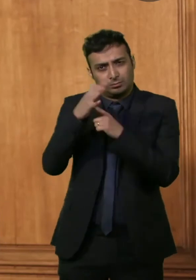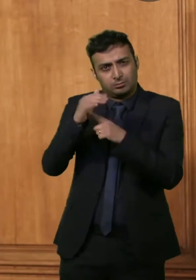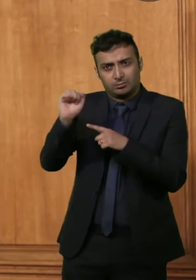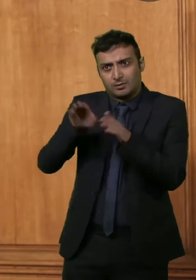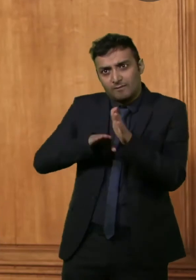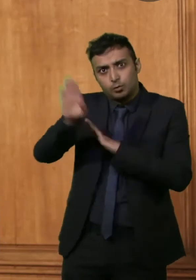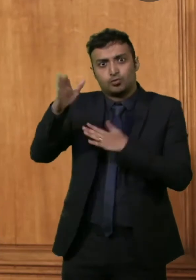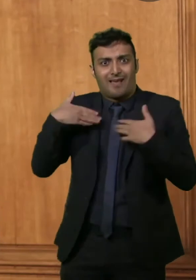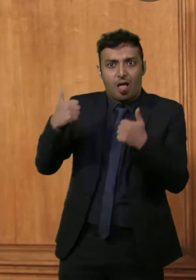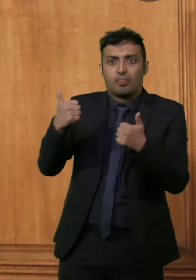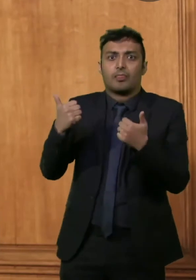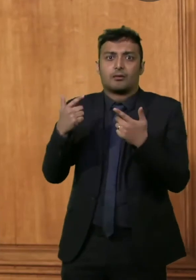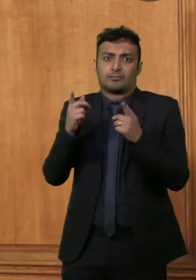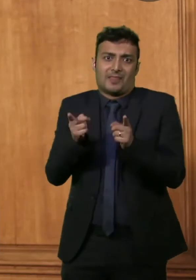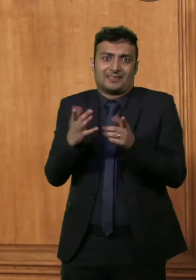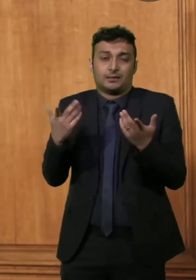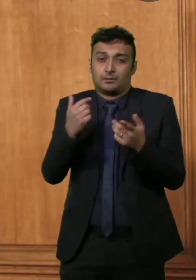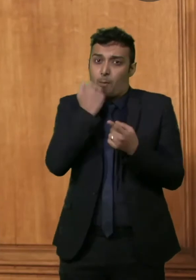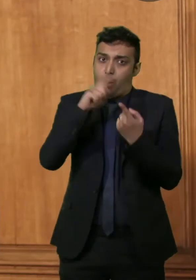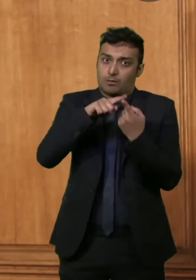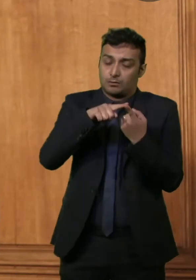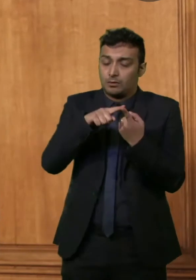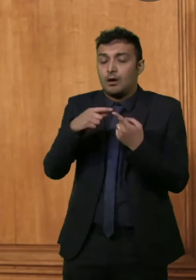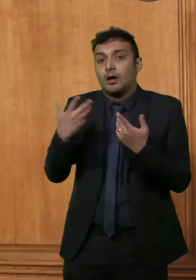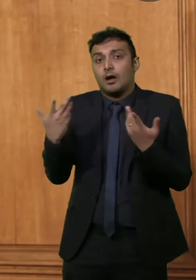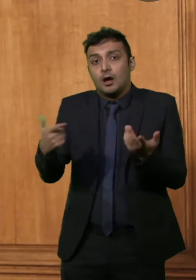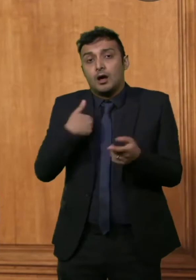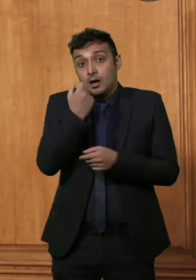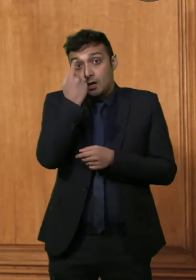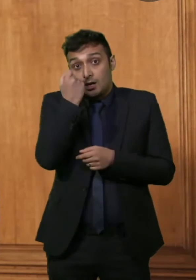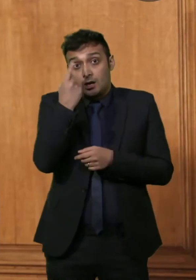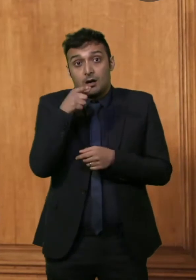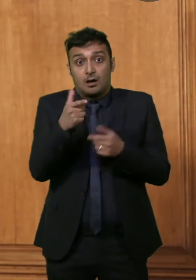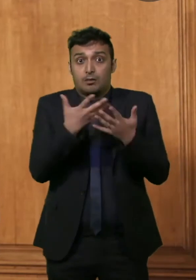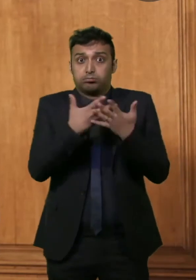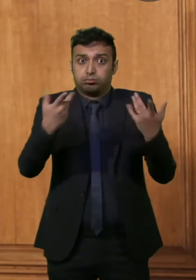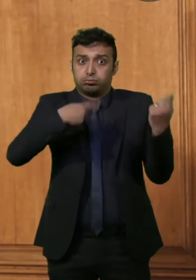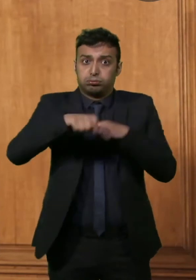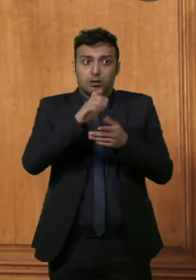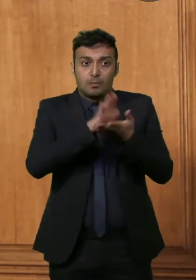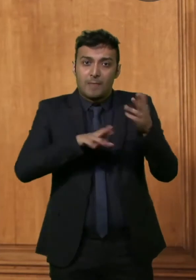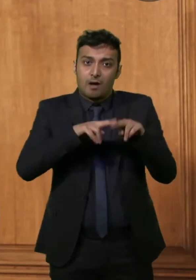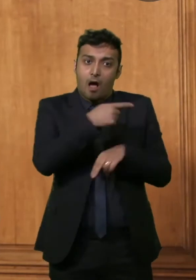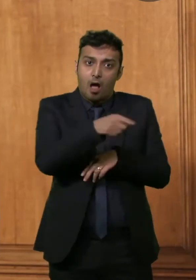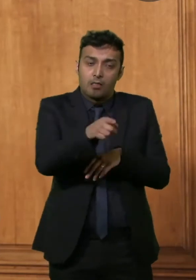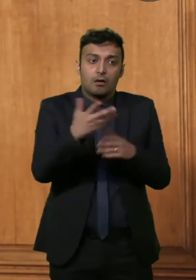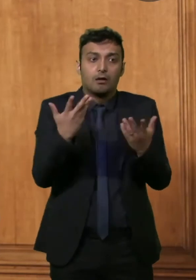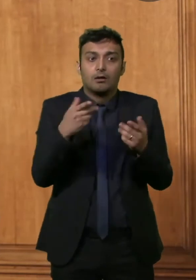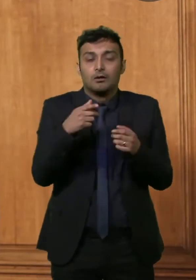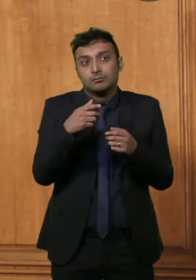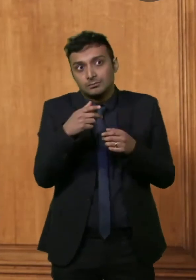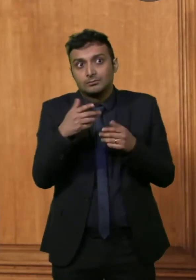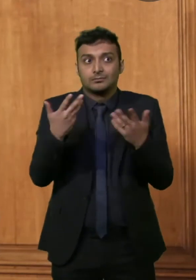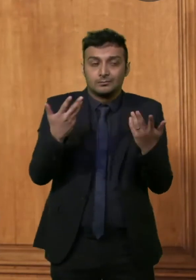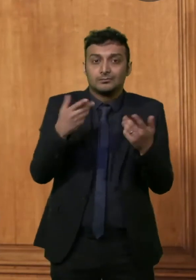point. I do recognise that for many parents it's quite an unusual ask for, before children go off to school